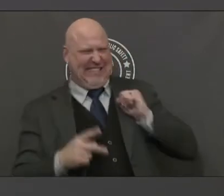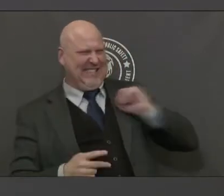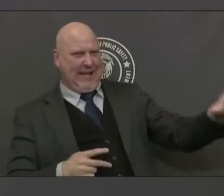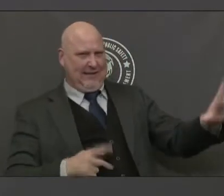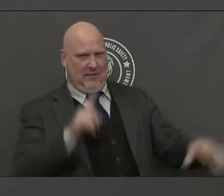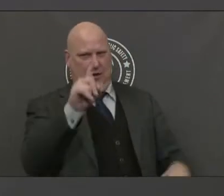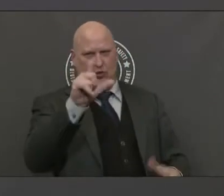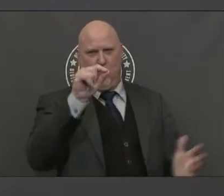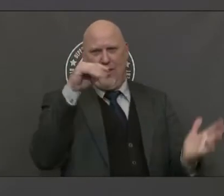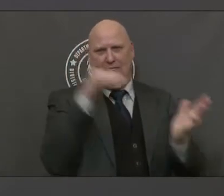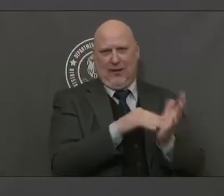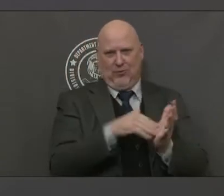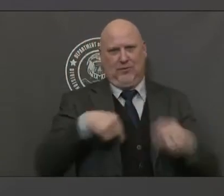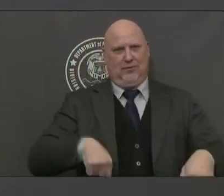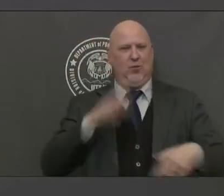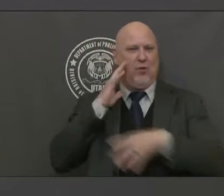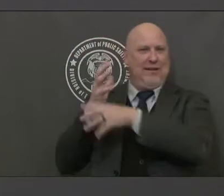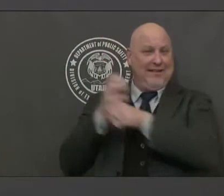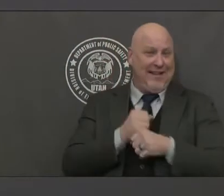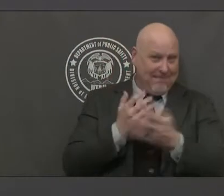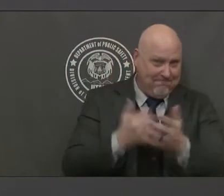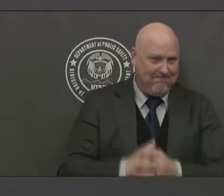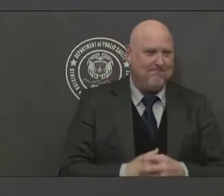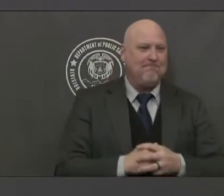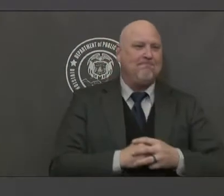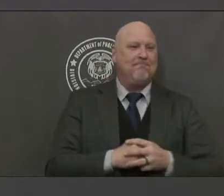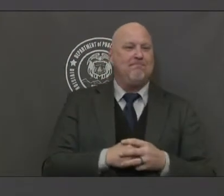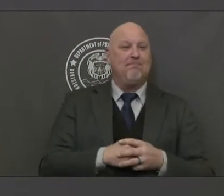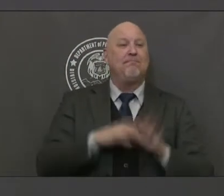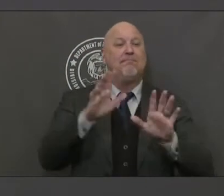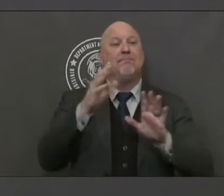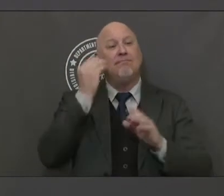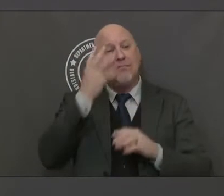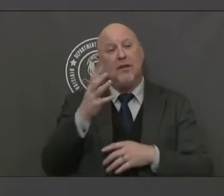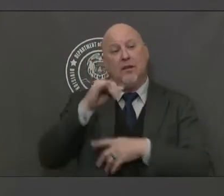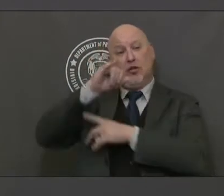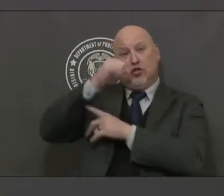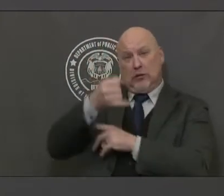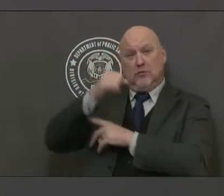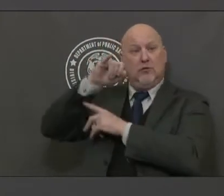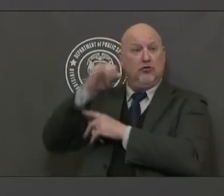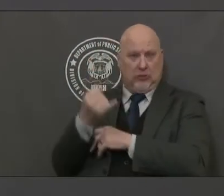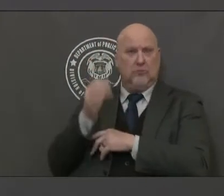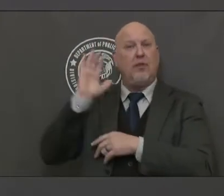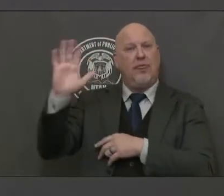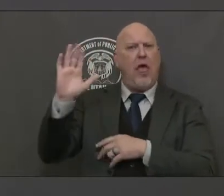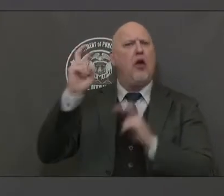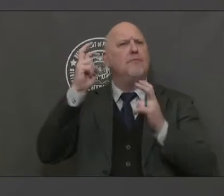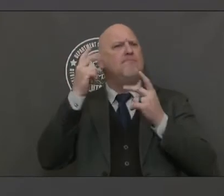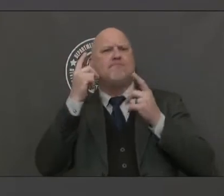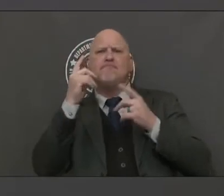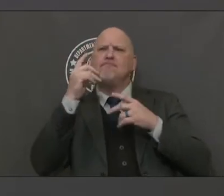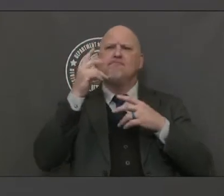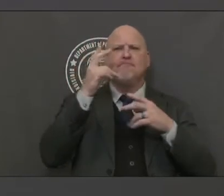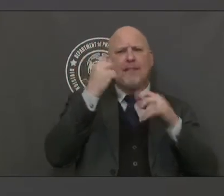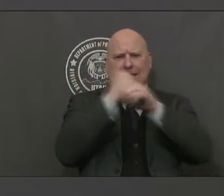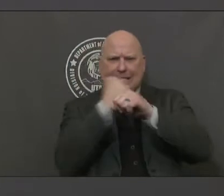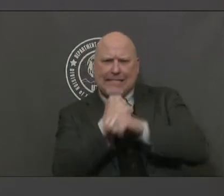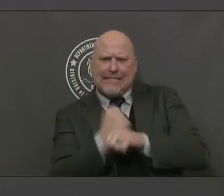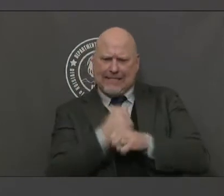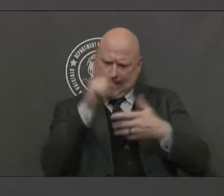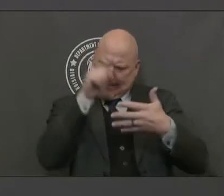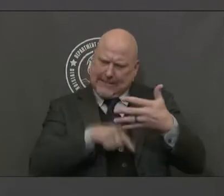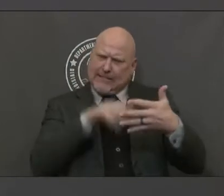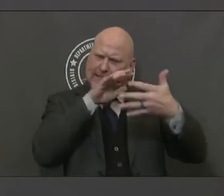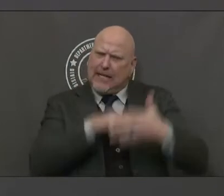good. These numbers are amazing, and by the way, we're tested against other variants, which may have brought those numbers down a little